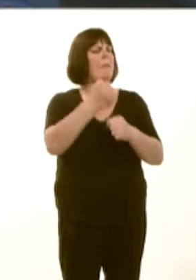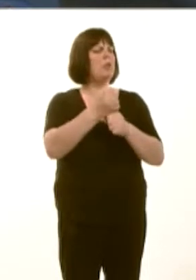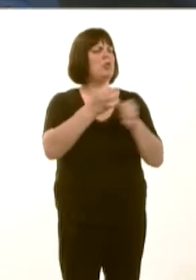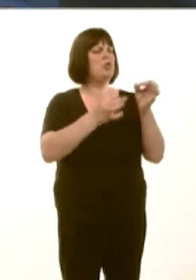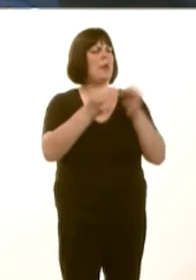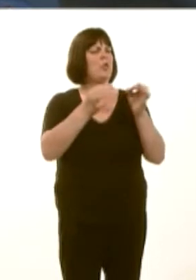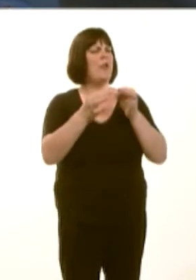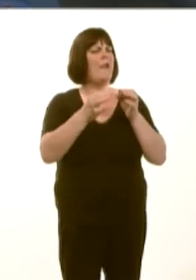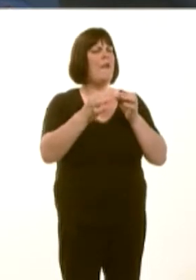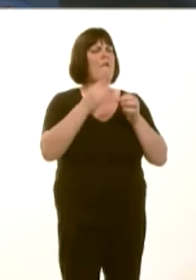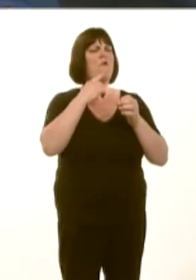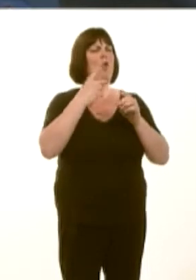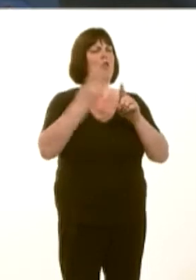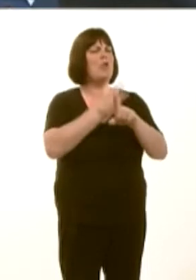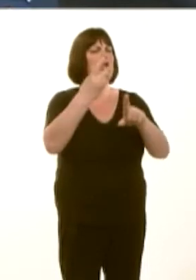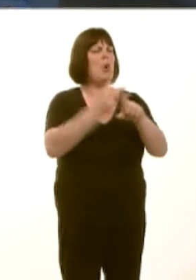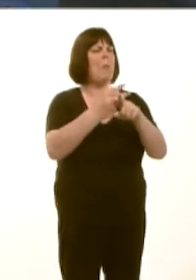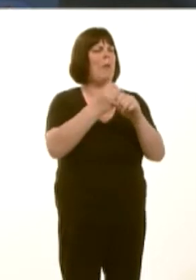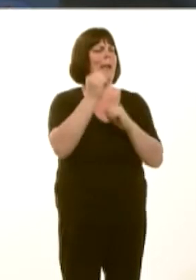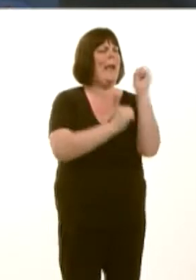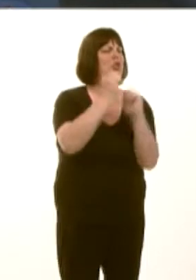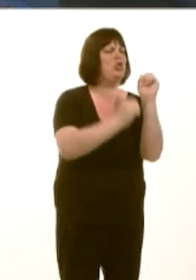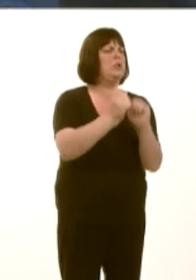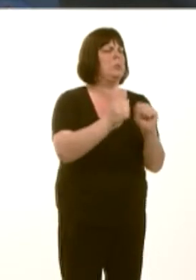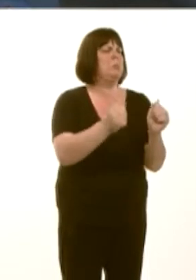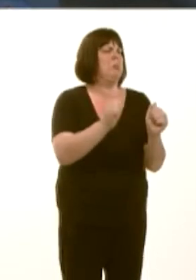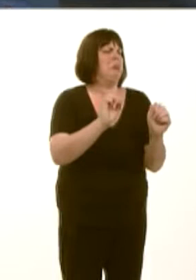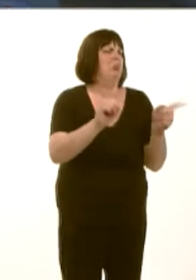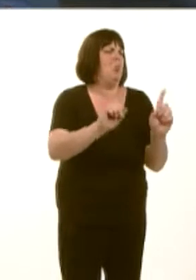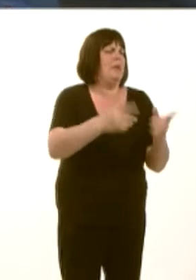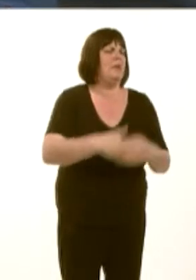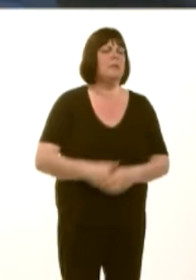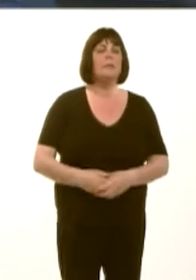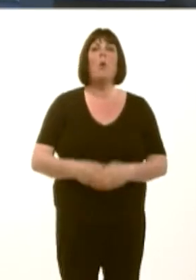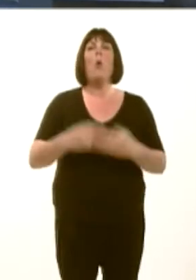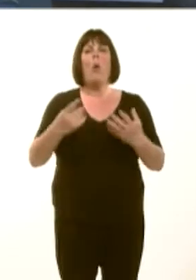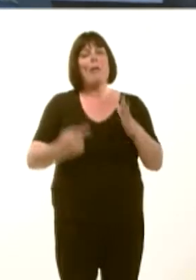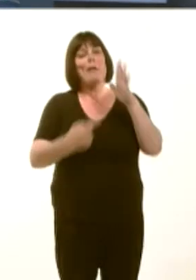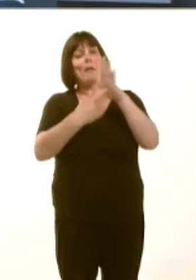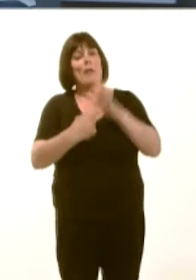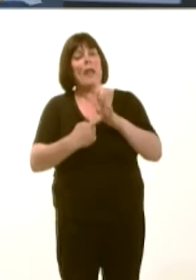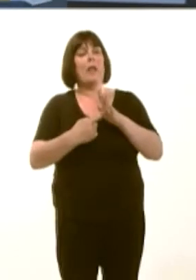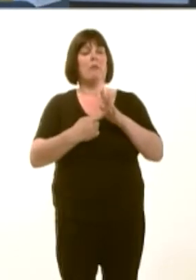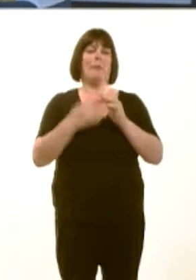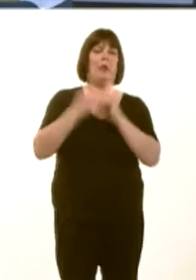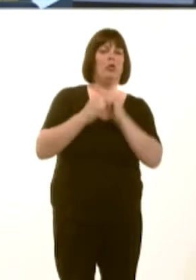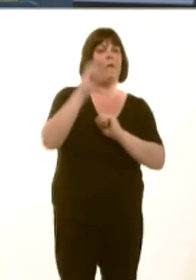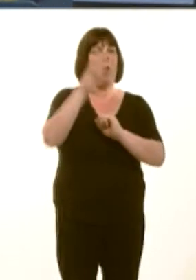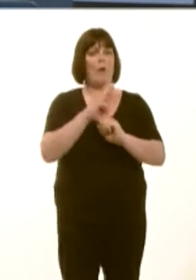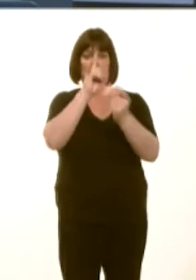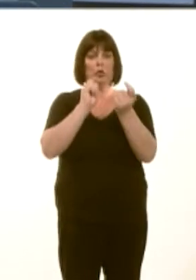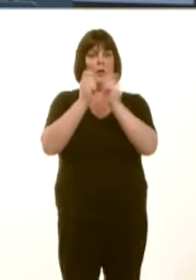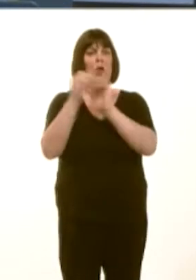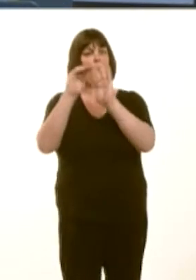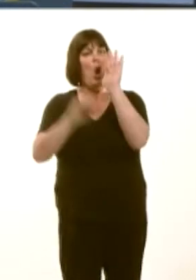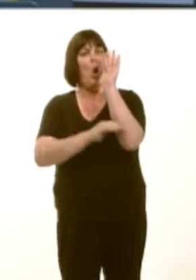and consumption of renewable energy? Well, these matters are key components of Energy Wales, which sets out our approach to making the transition to a low-carbon